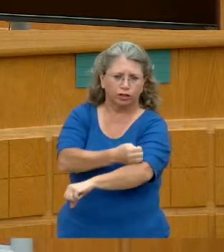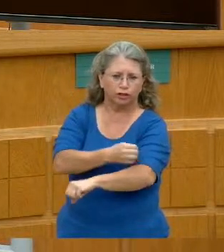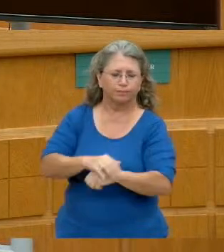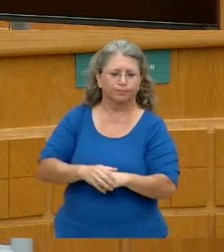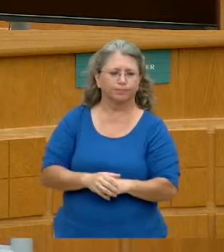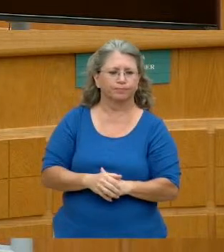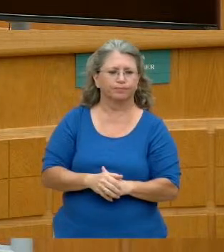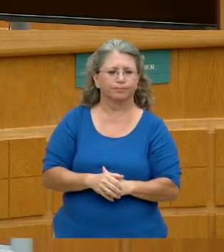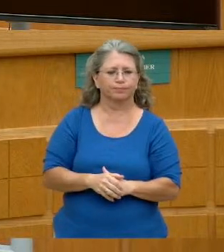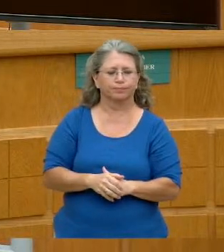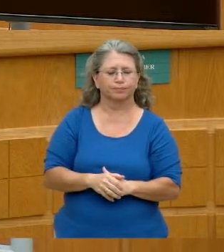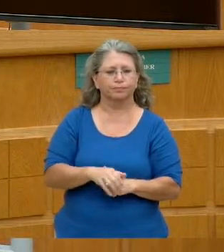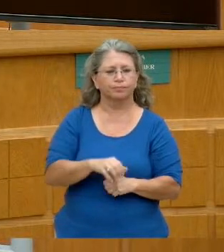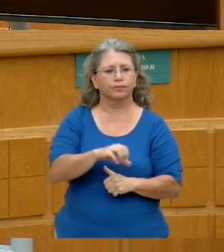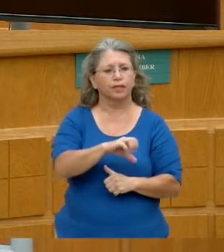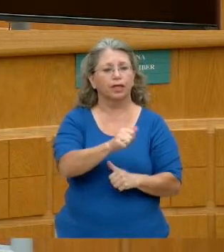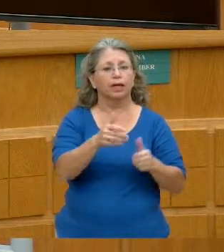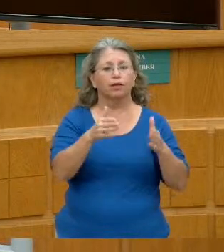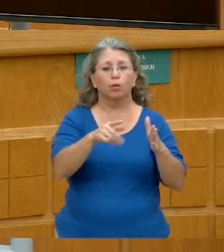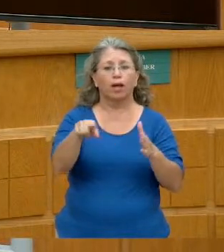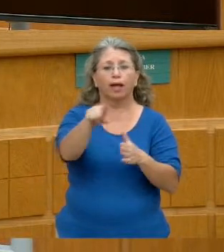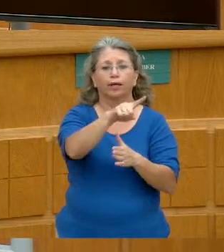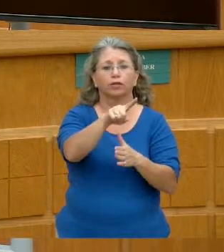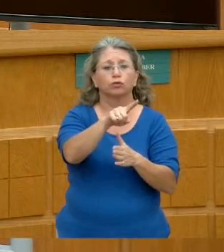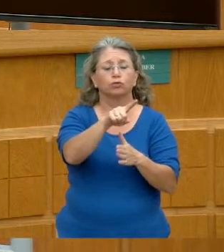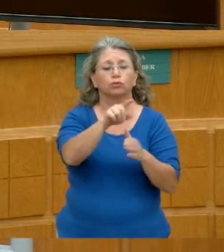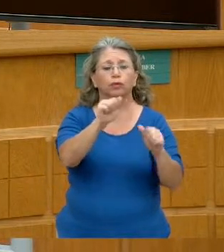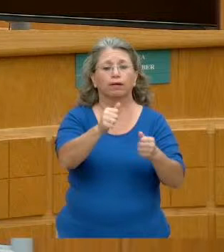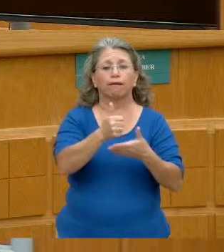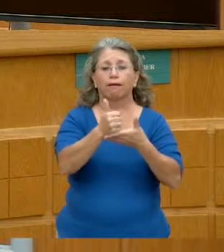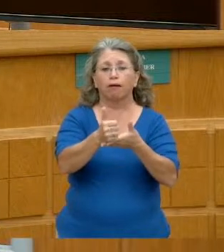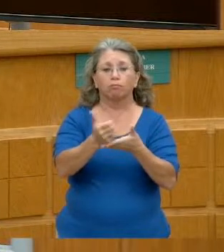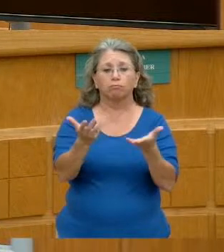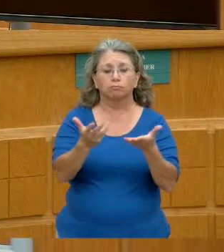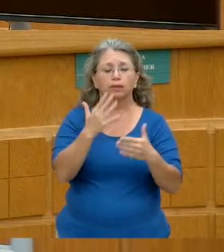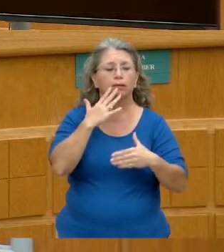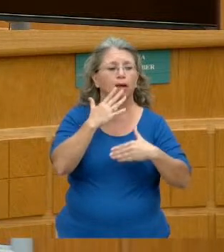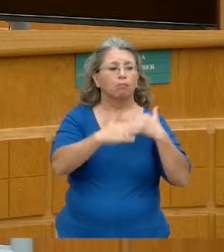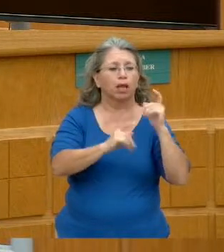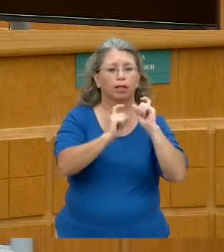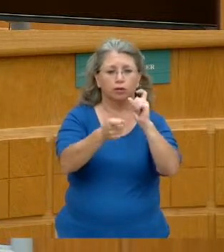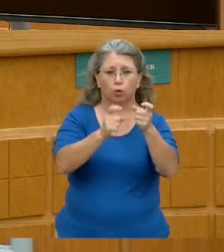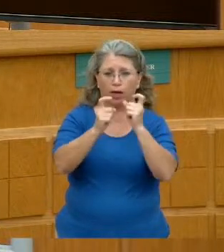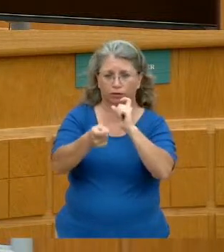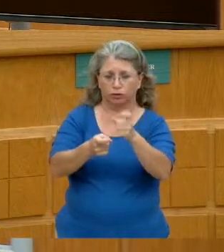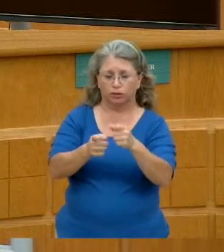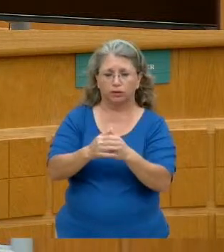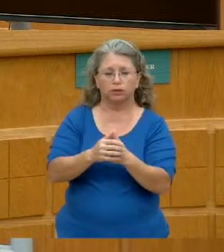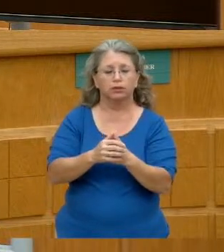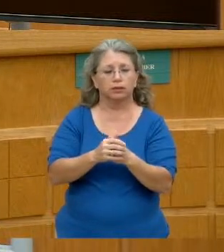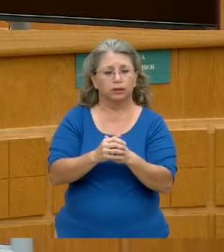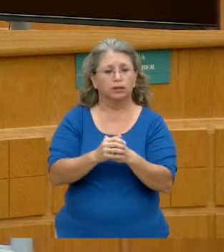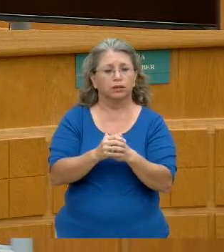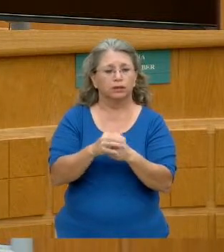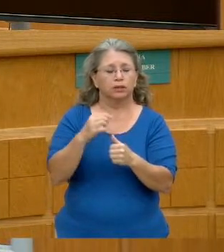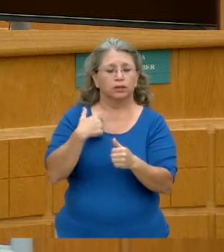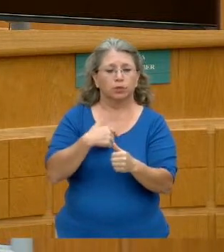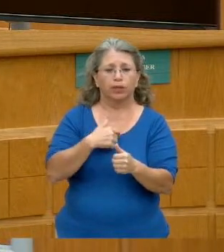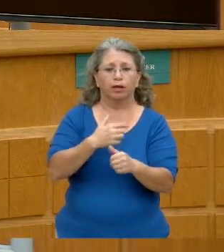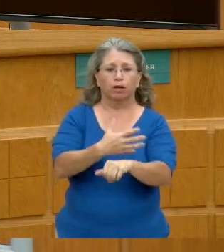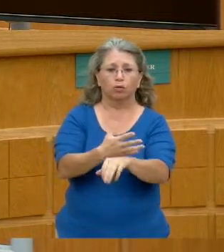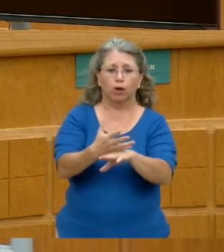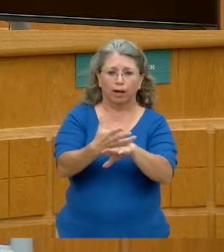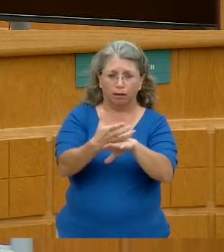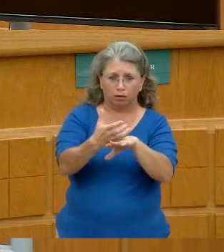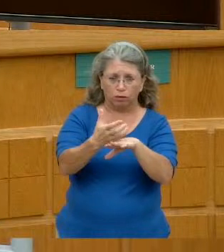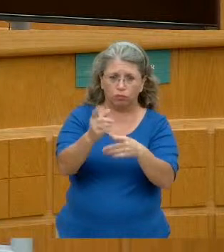as a citizen in the community could help is with blood donations. We're running low on